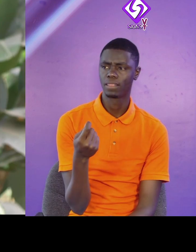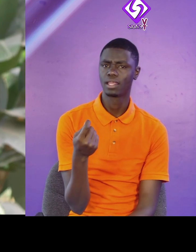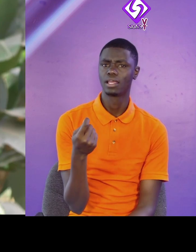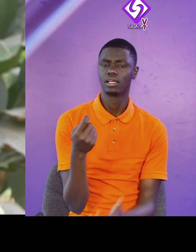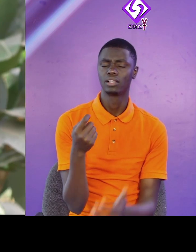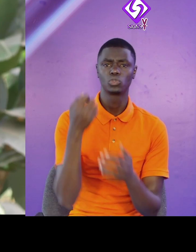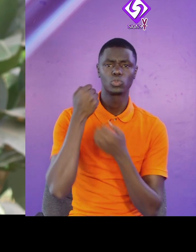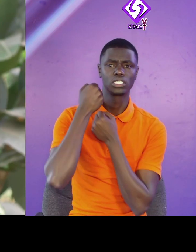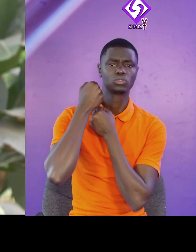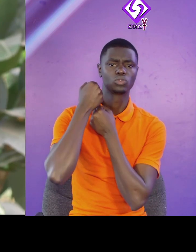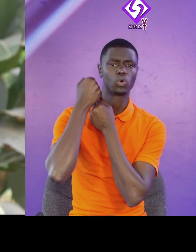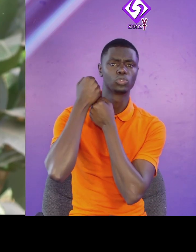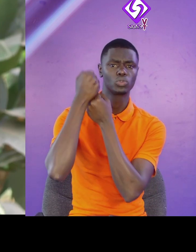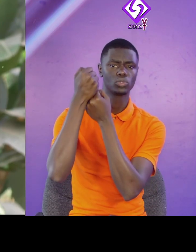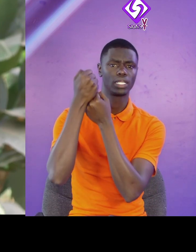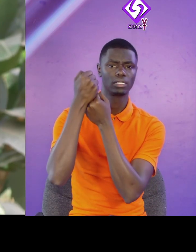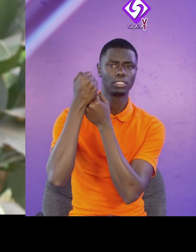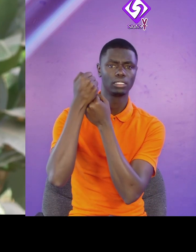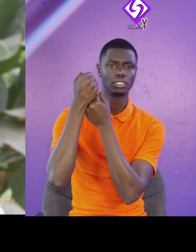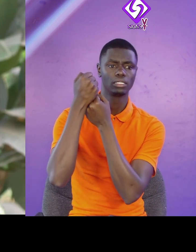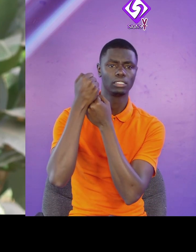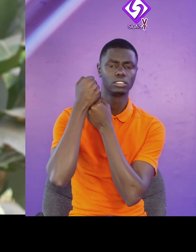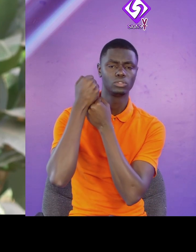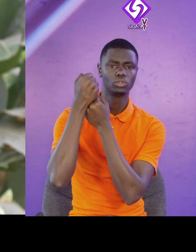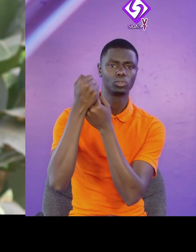day. Oh. And that's quite high.